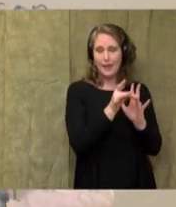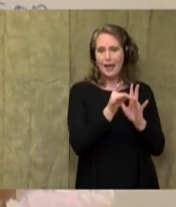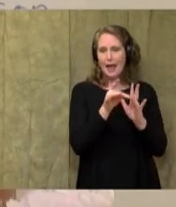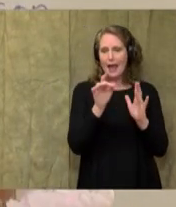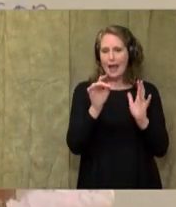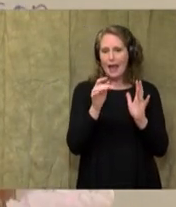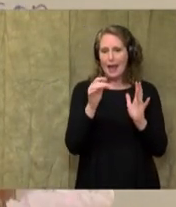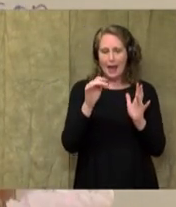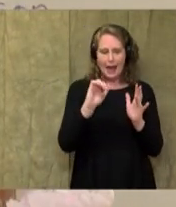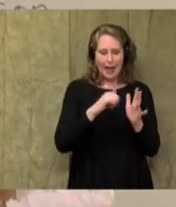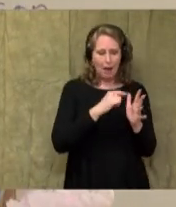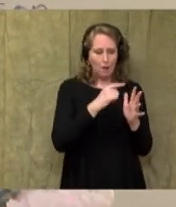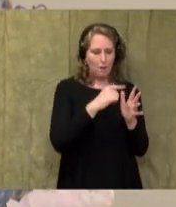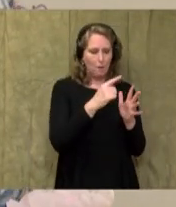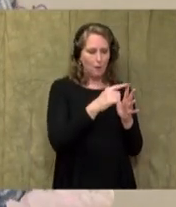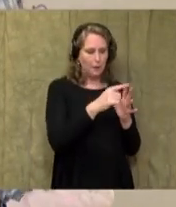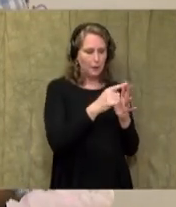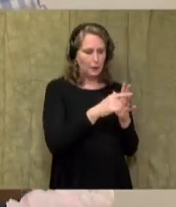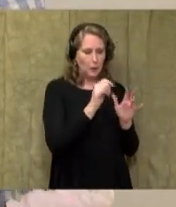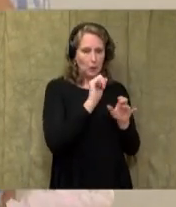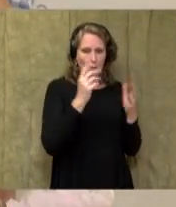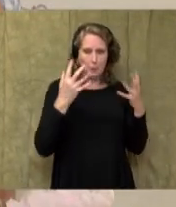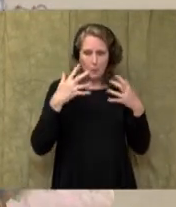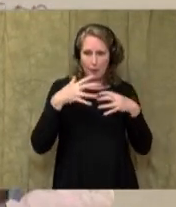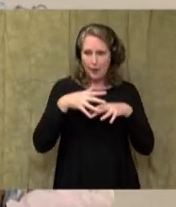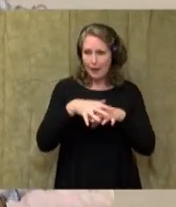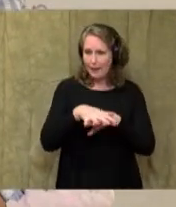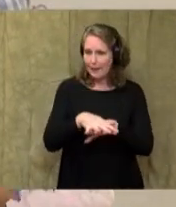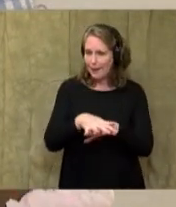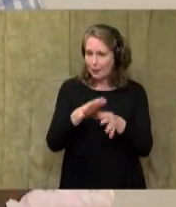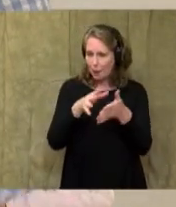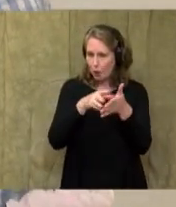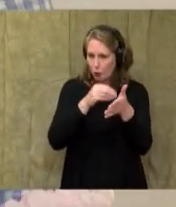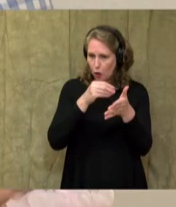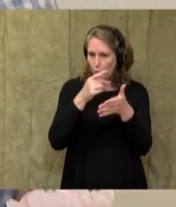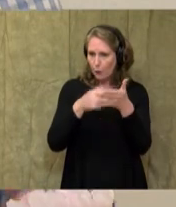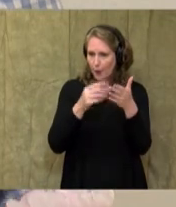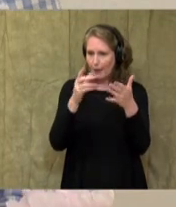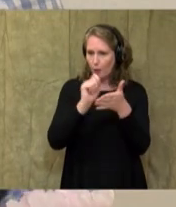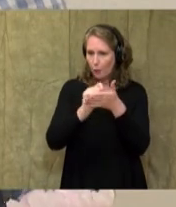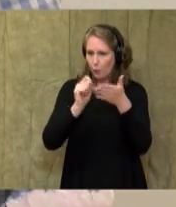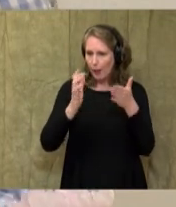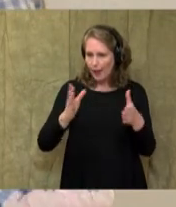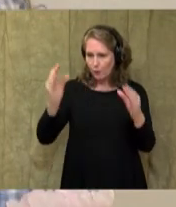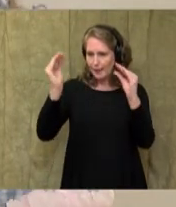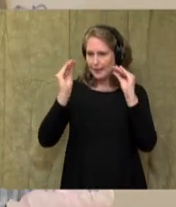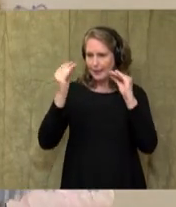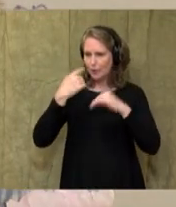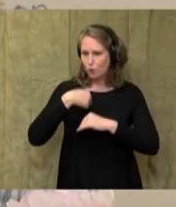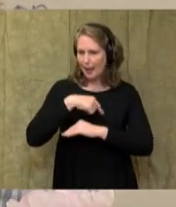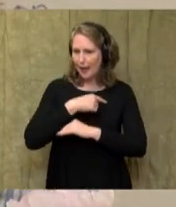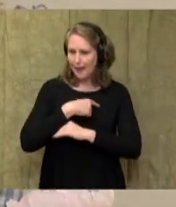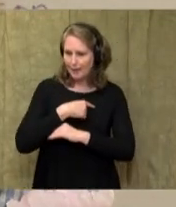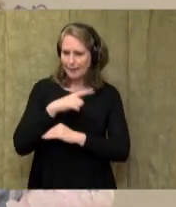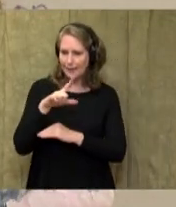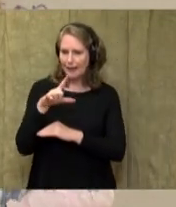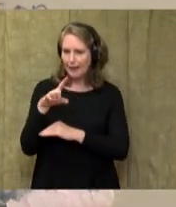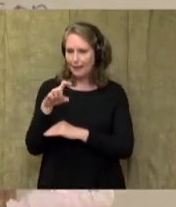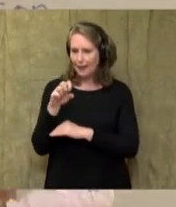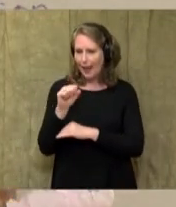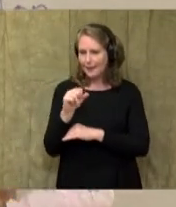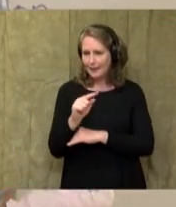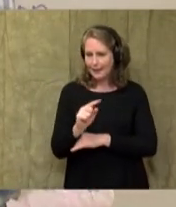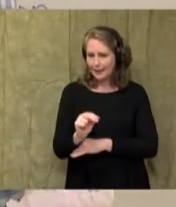how all of these work together so we can learn the lesson from the story. All right, next